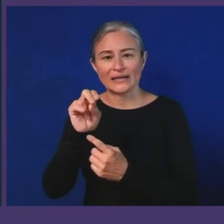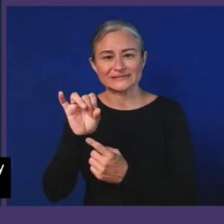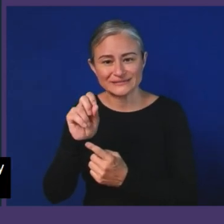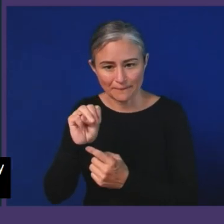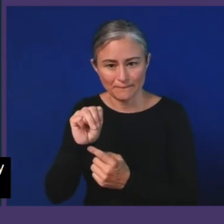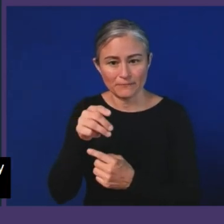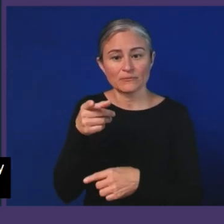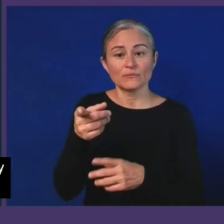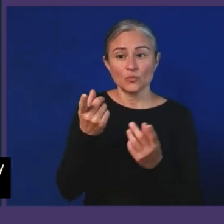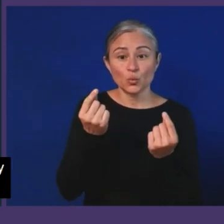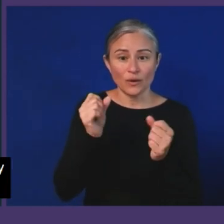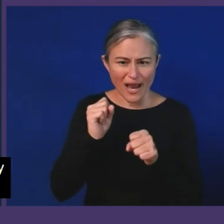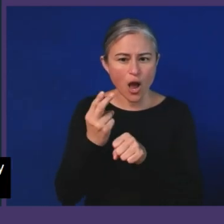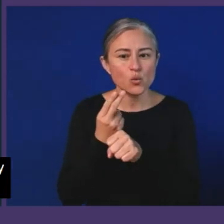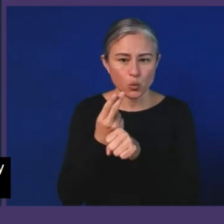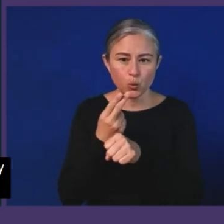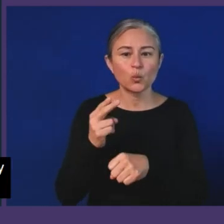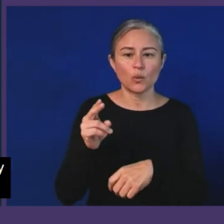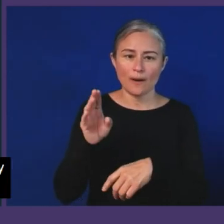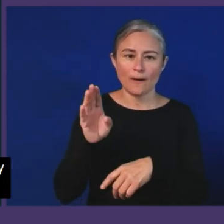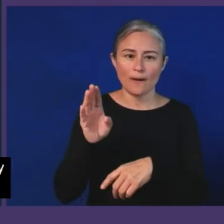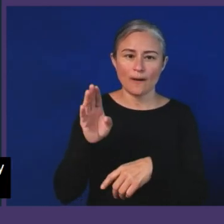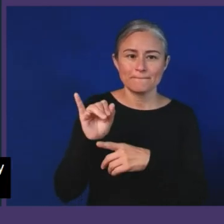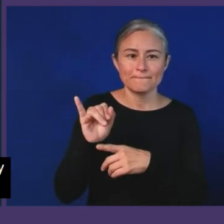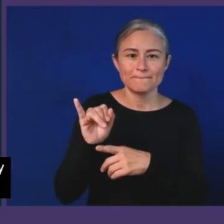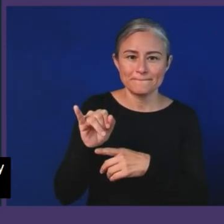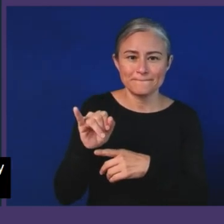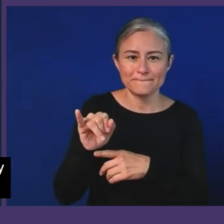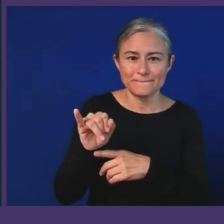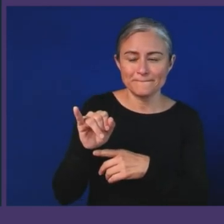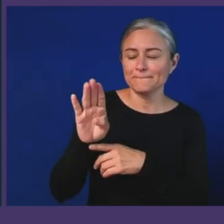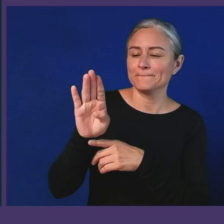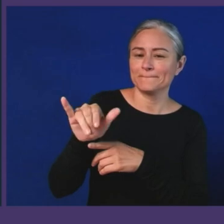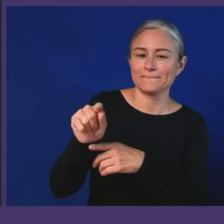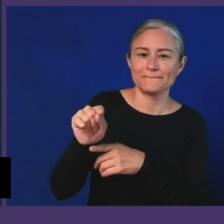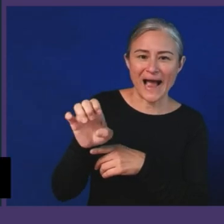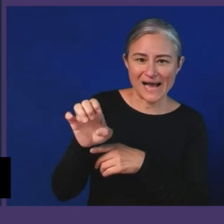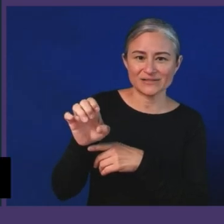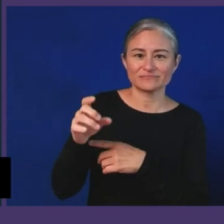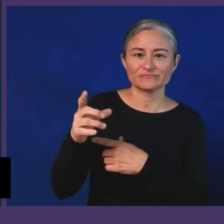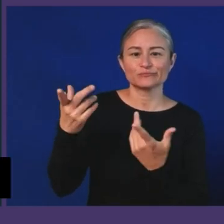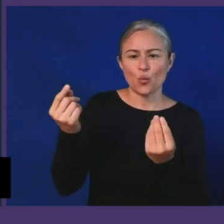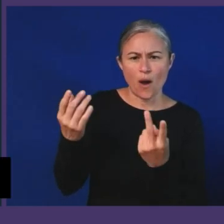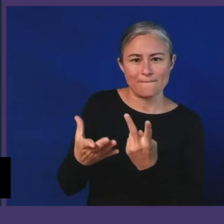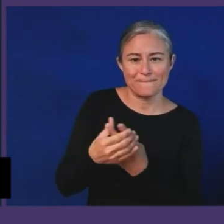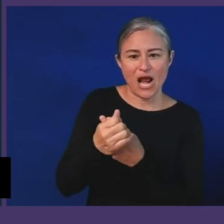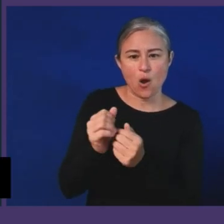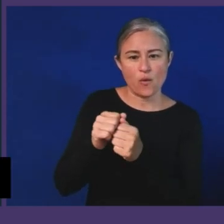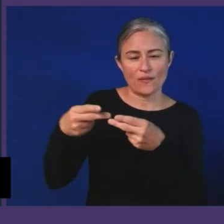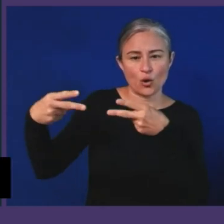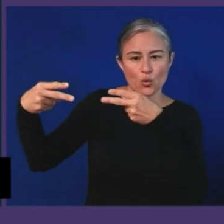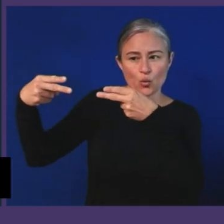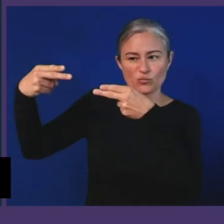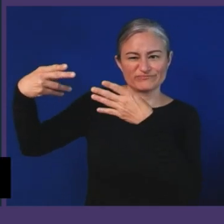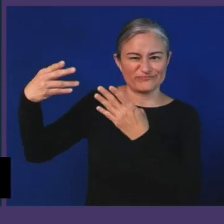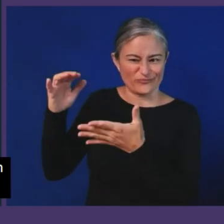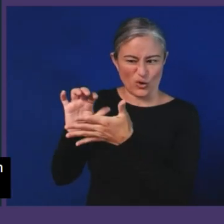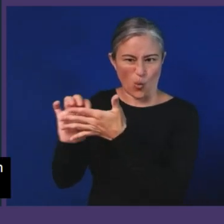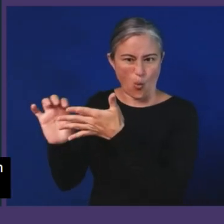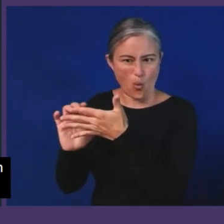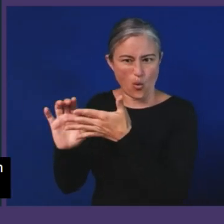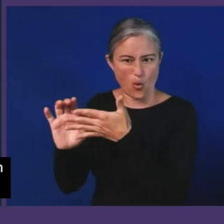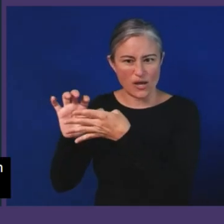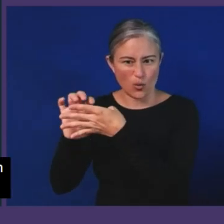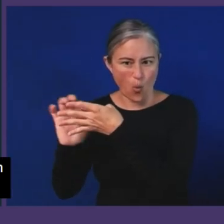iteratively merges little text chunks and groups them into tokens. And so here I'm showing some example chunks of these tokens, and